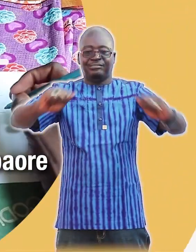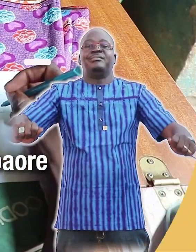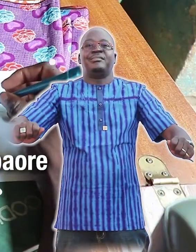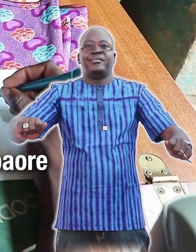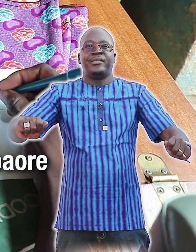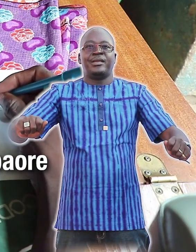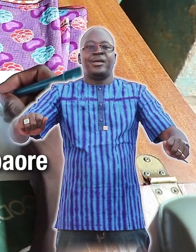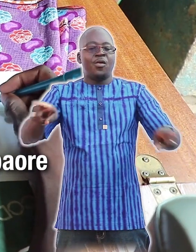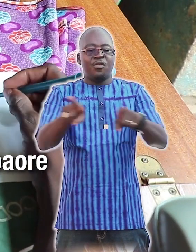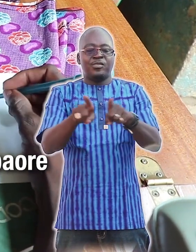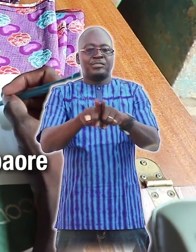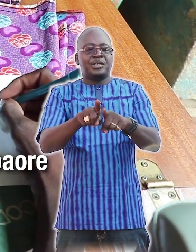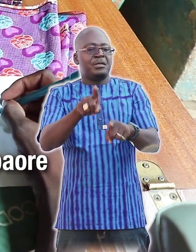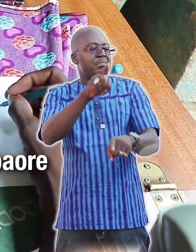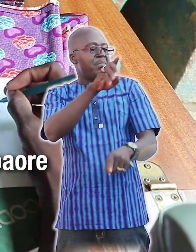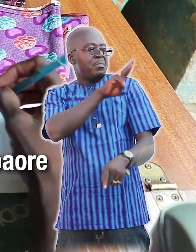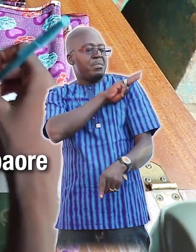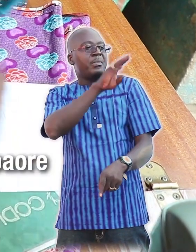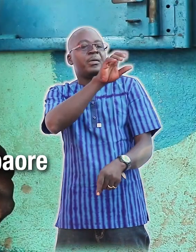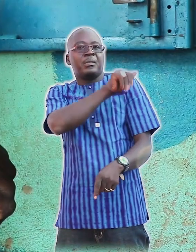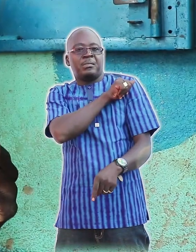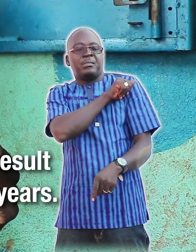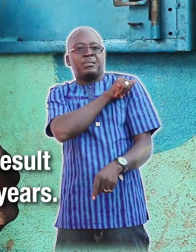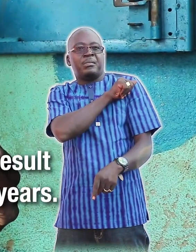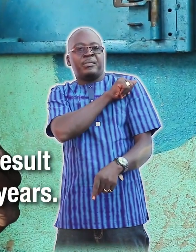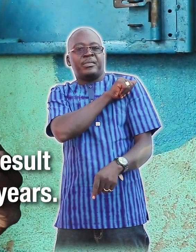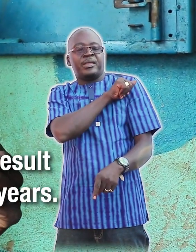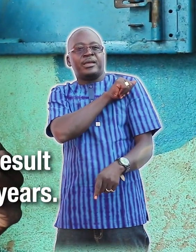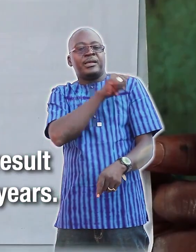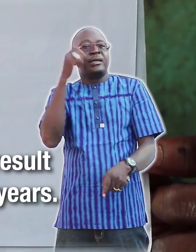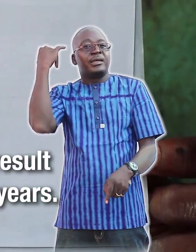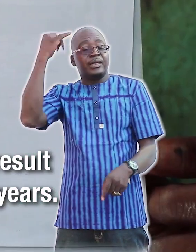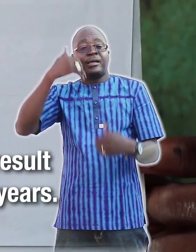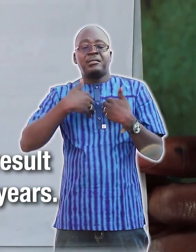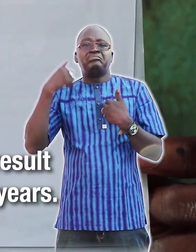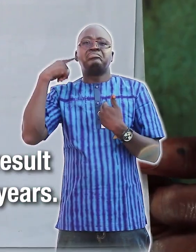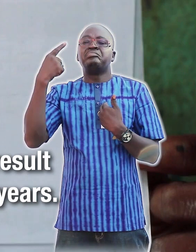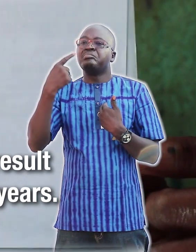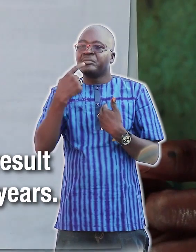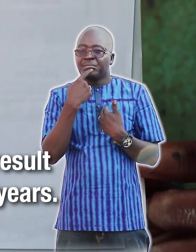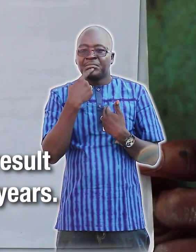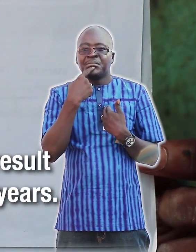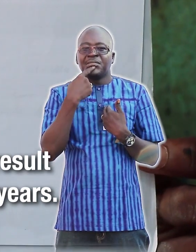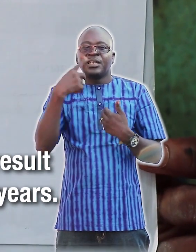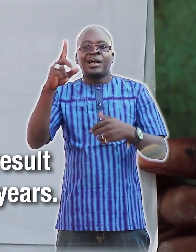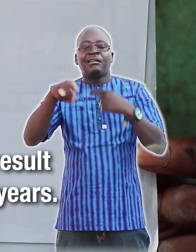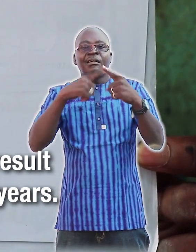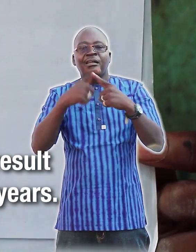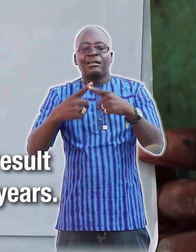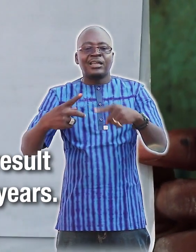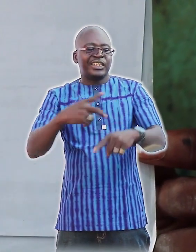is also Mohamed Gombaore, who lives in Iago. Mohamed became deaf as a result of an injection at the age of